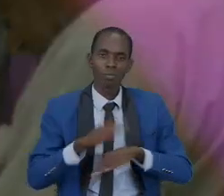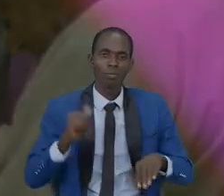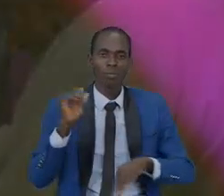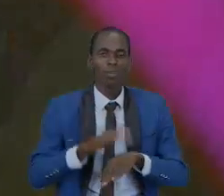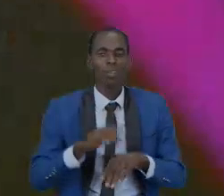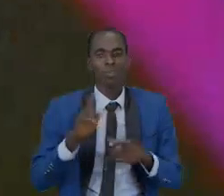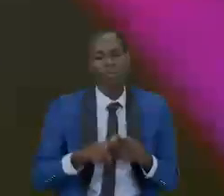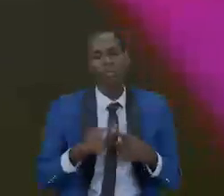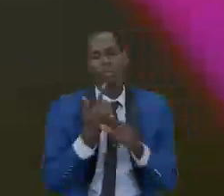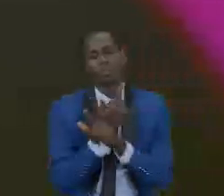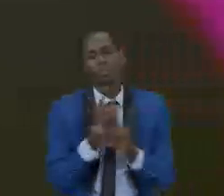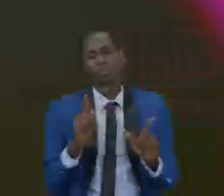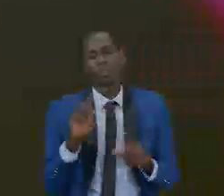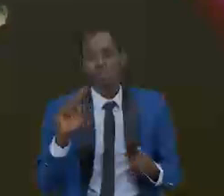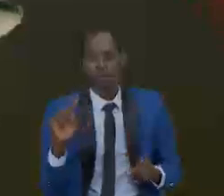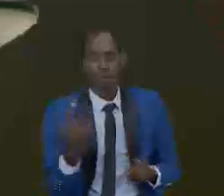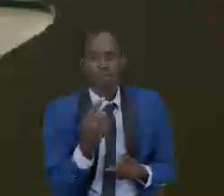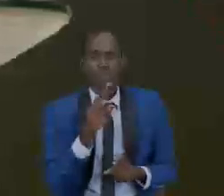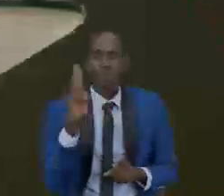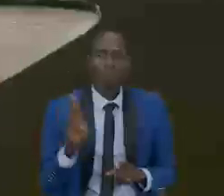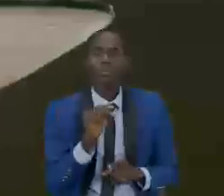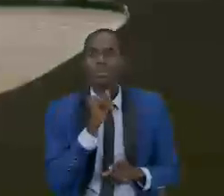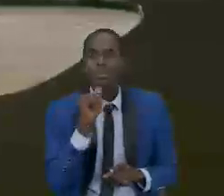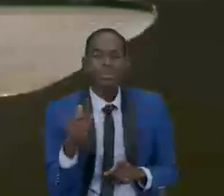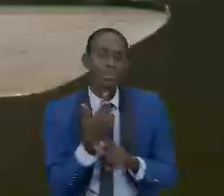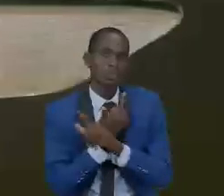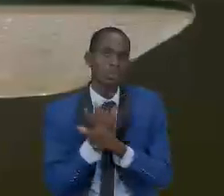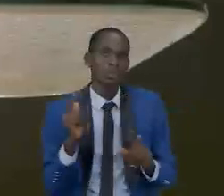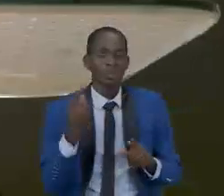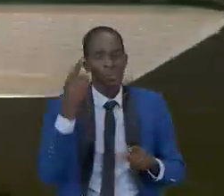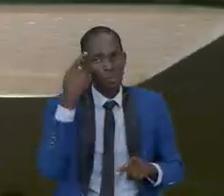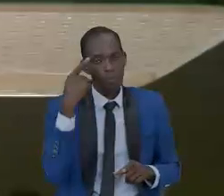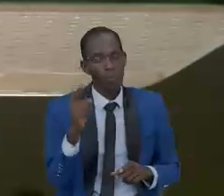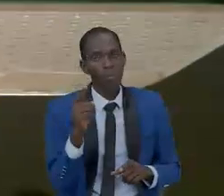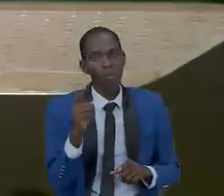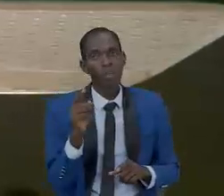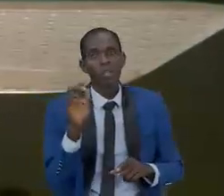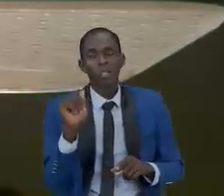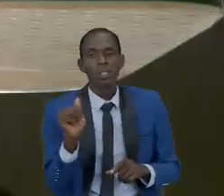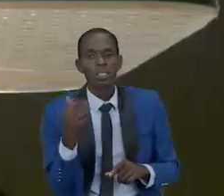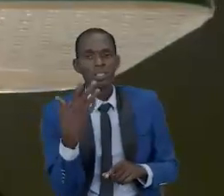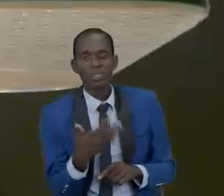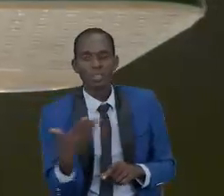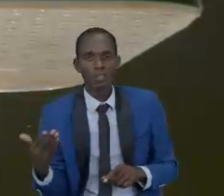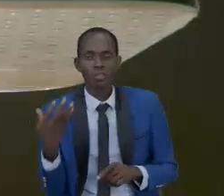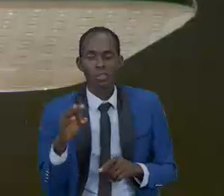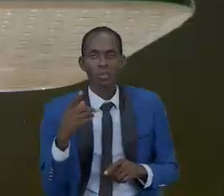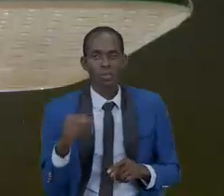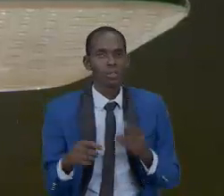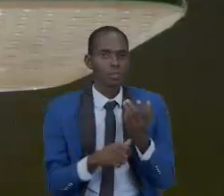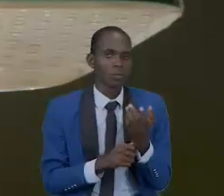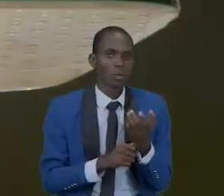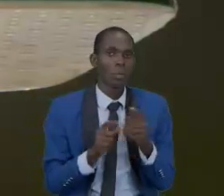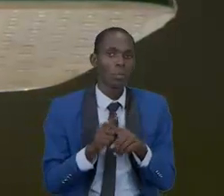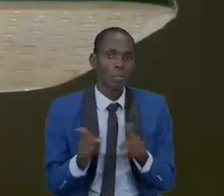liberty. Only use not liberty for an occasion of the flesh,